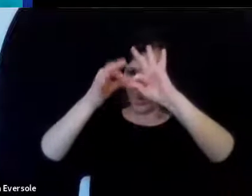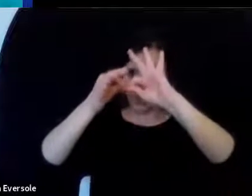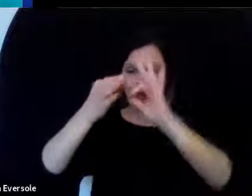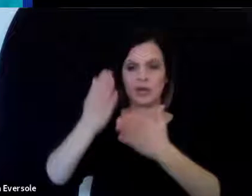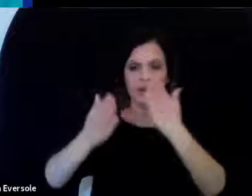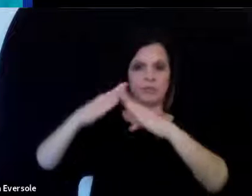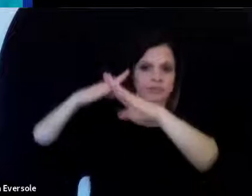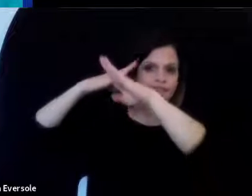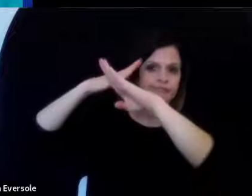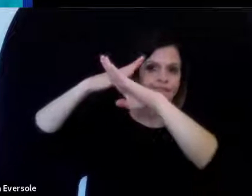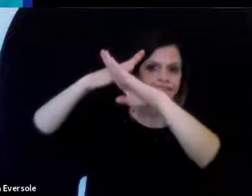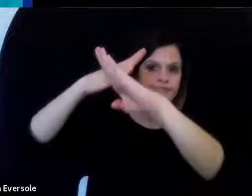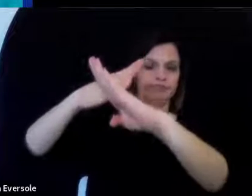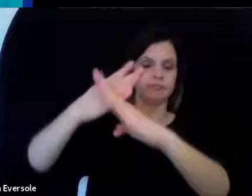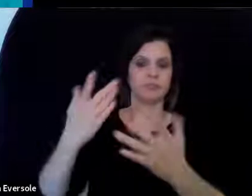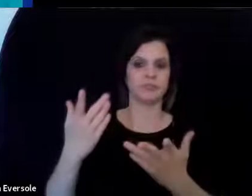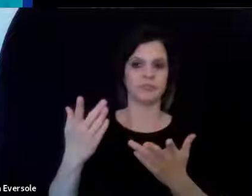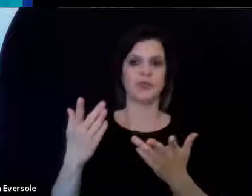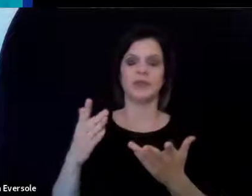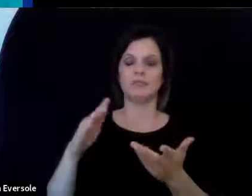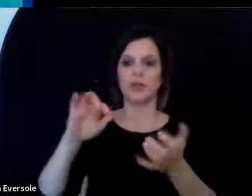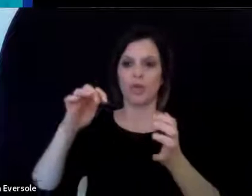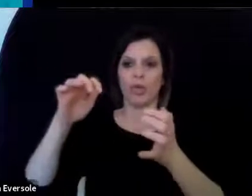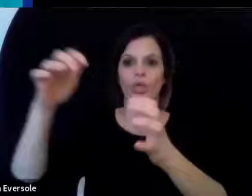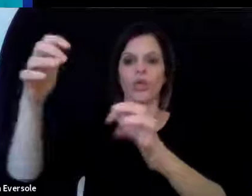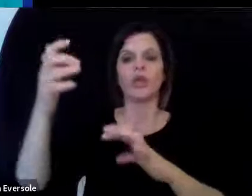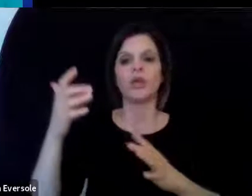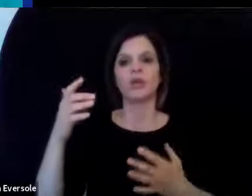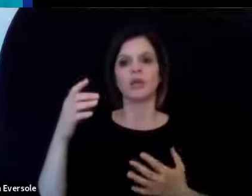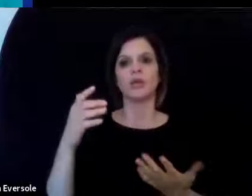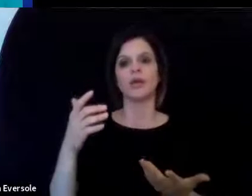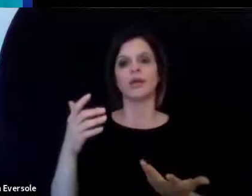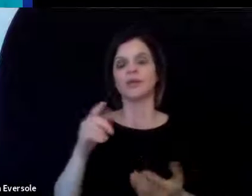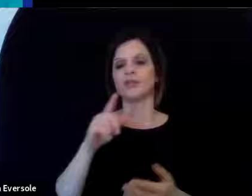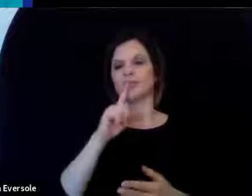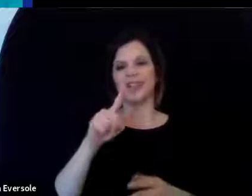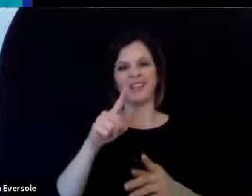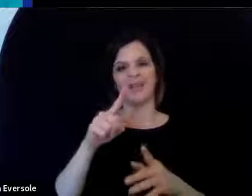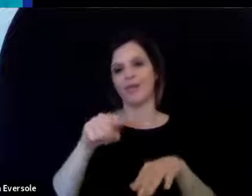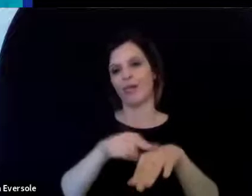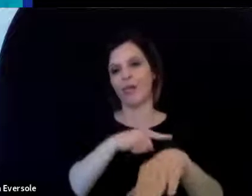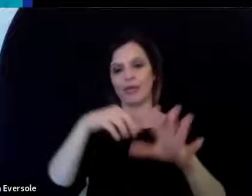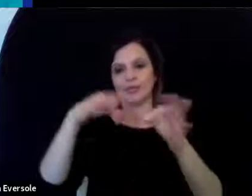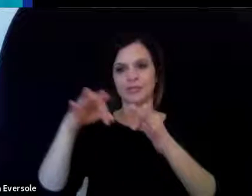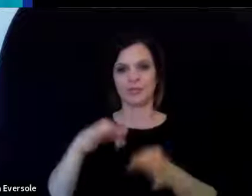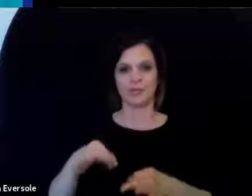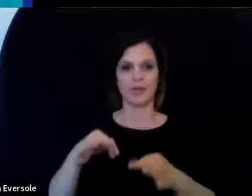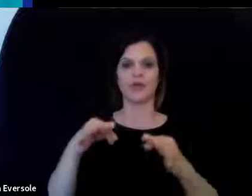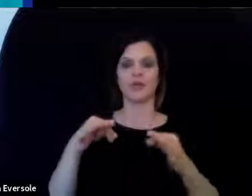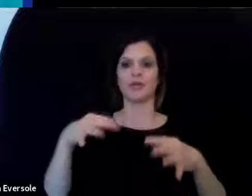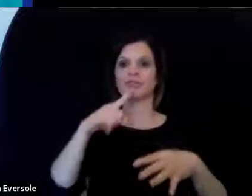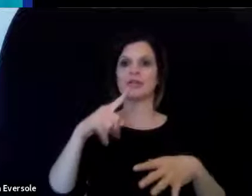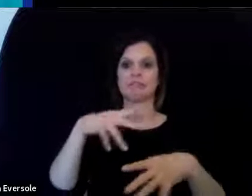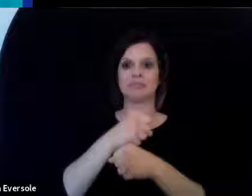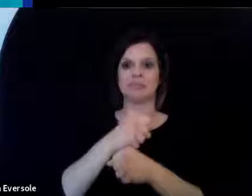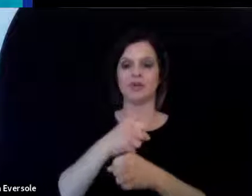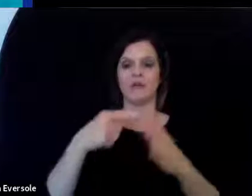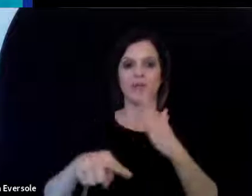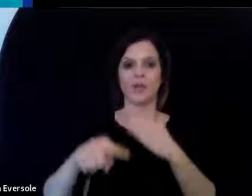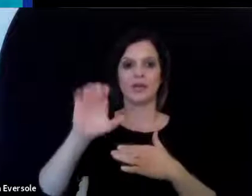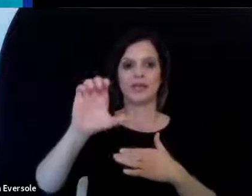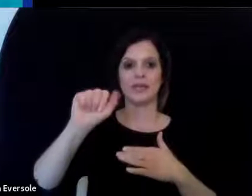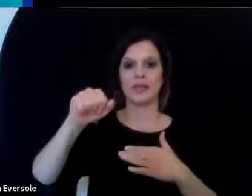in that way. And that's basically a rudimentary description of what a central auditory processing disorder is like.